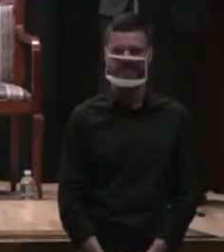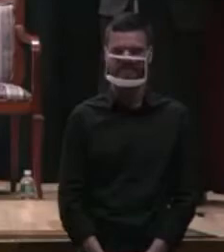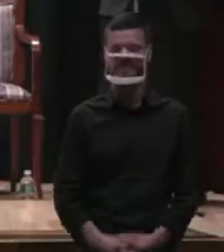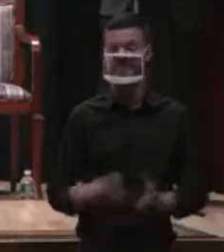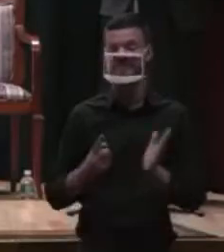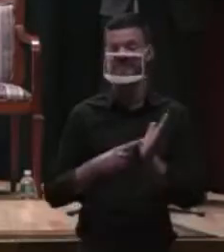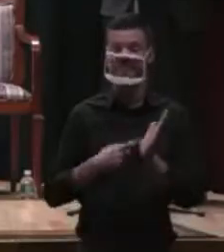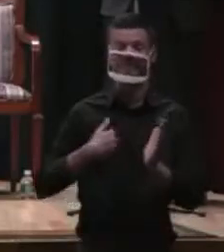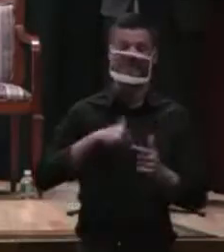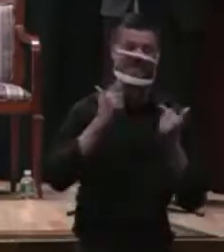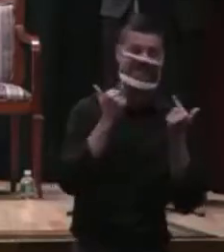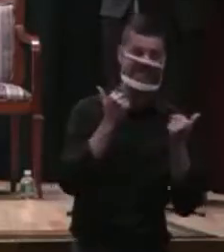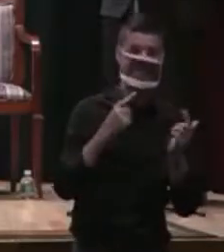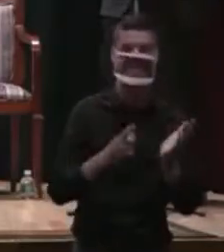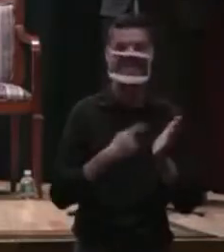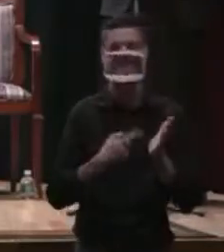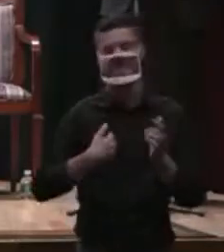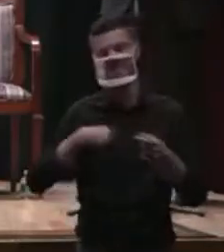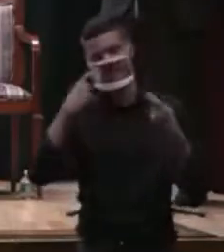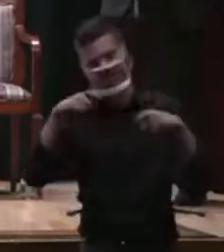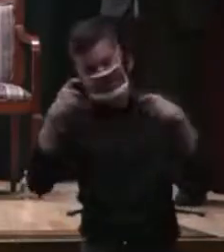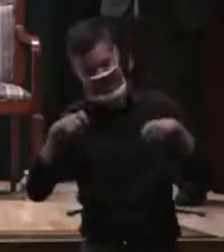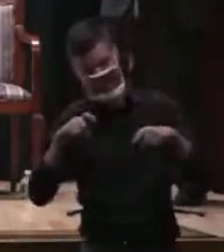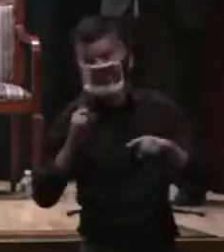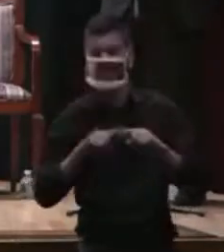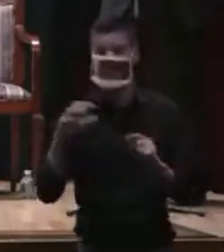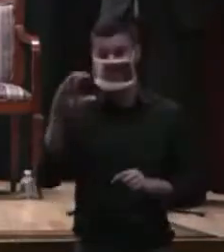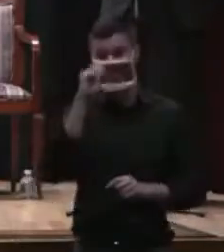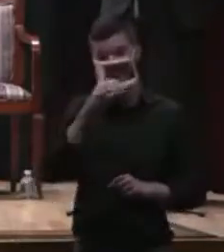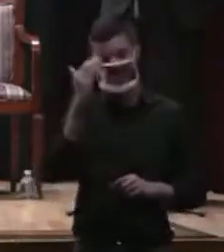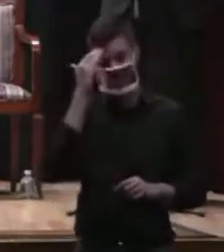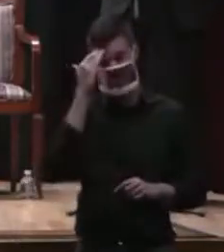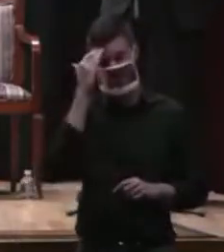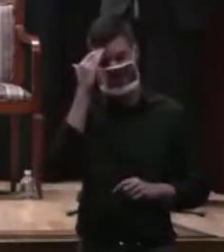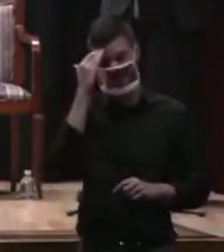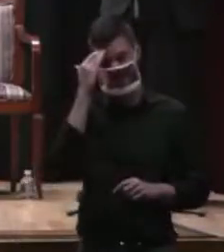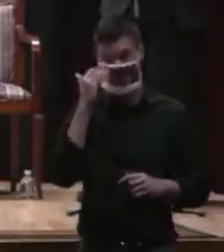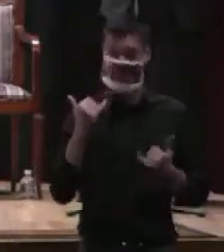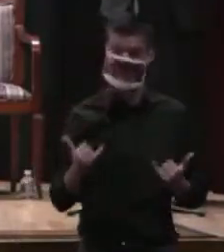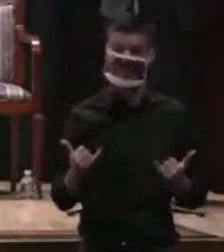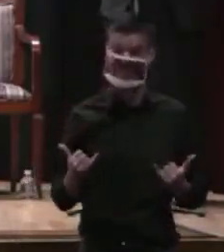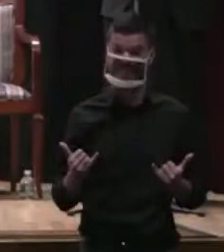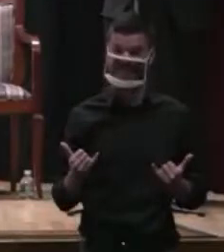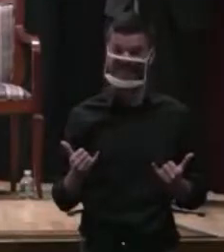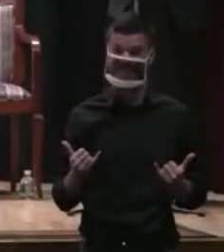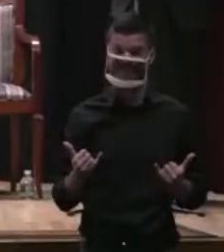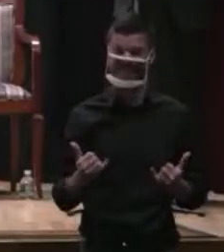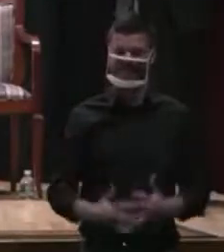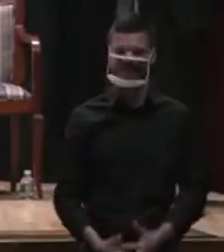Sometimes we laugh, sometimes we cry, but I guess you know now.